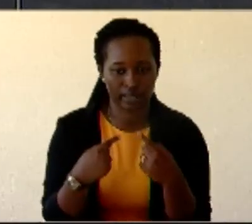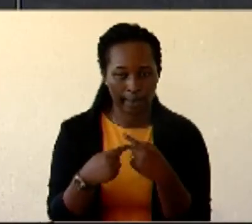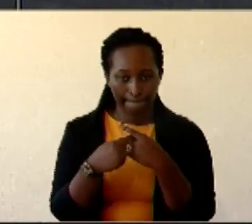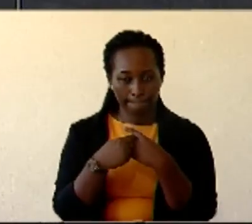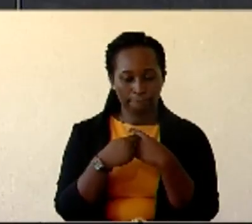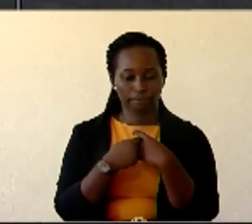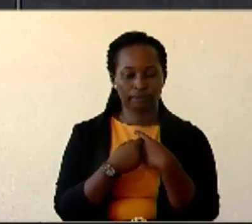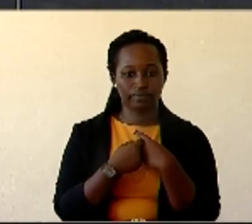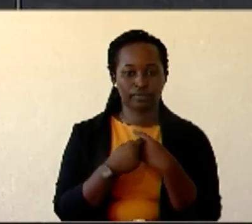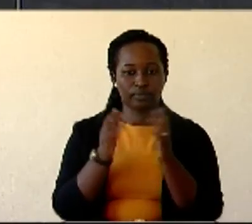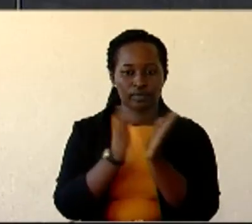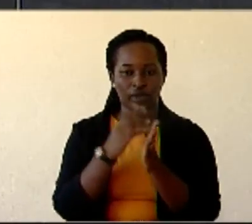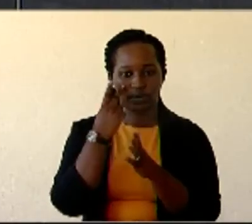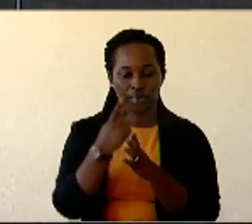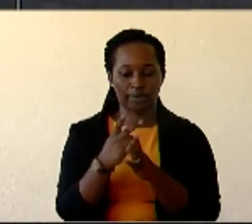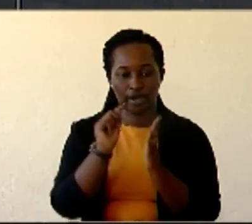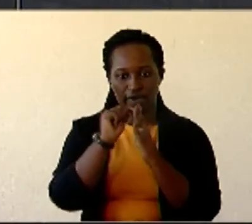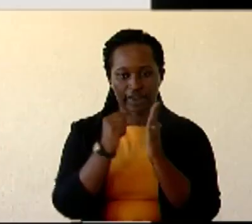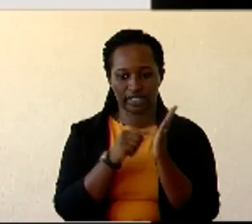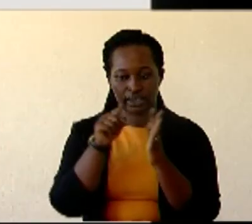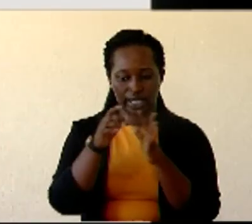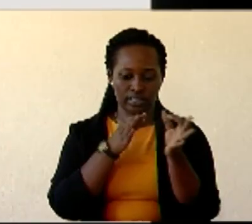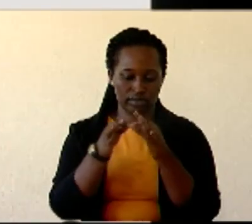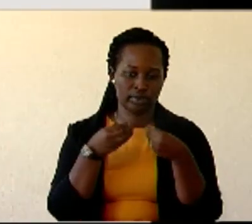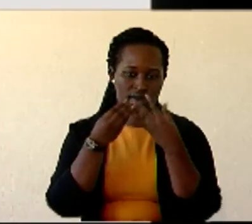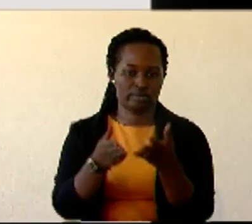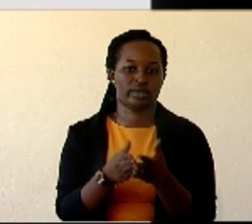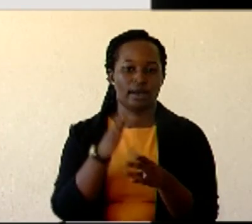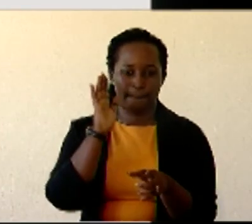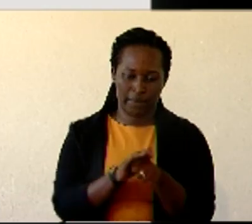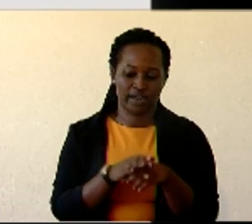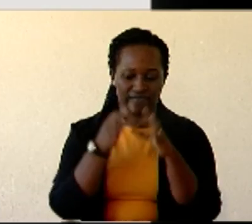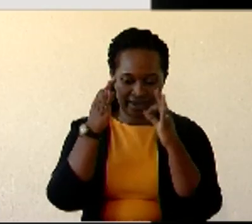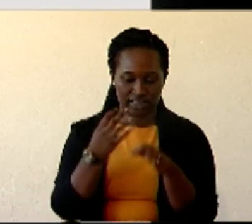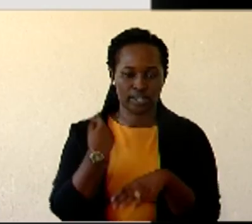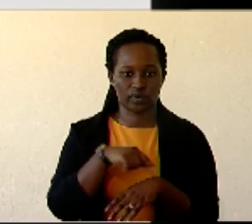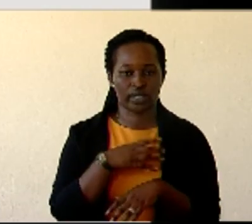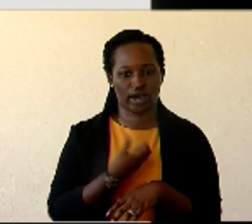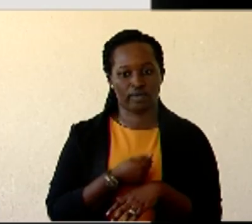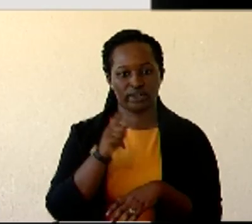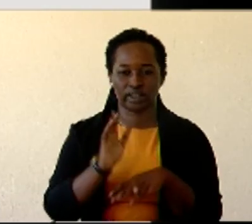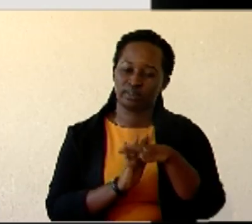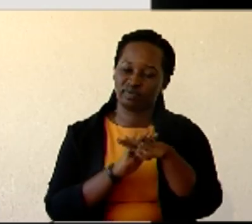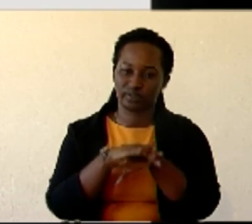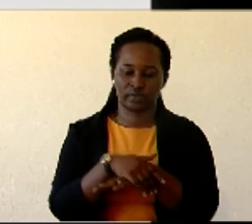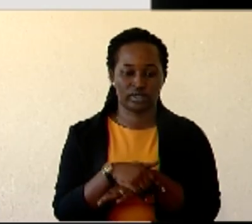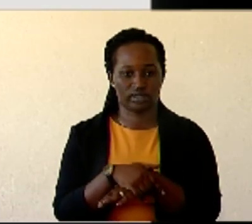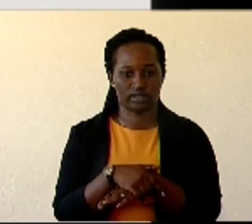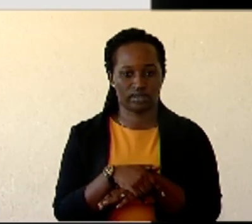and we look at factors that determine supply. There are many factors that we have that influence or that